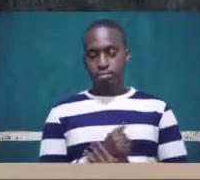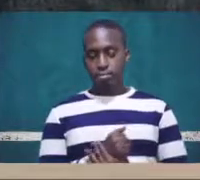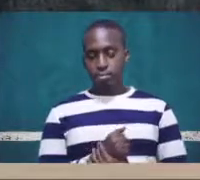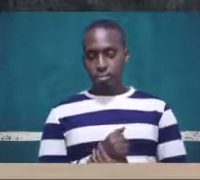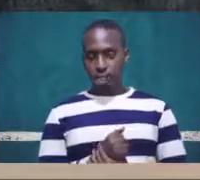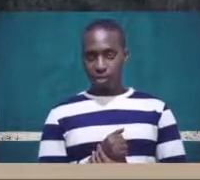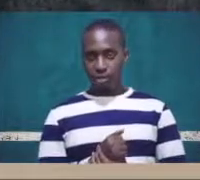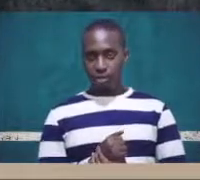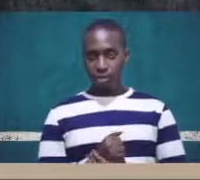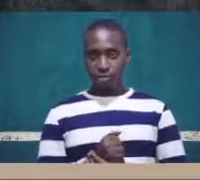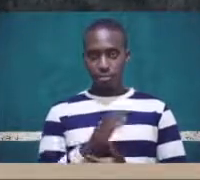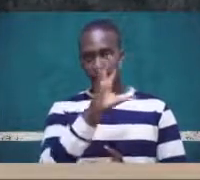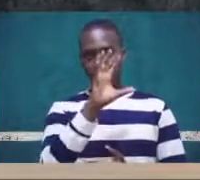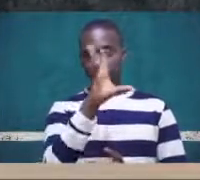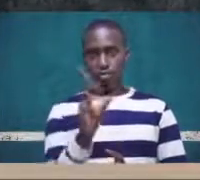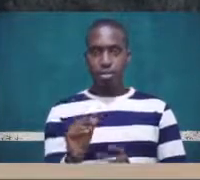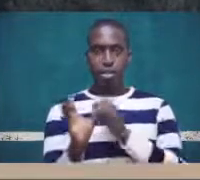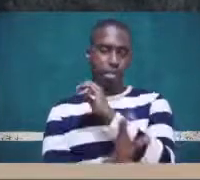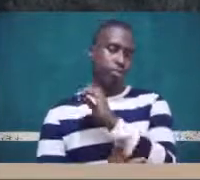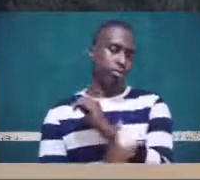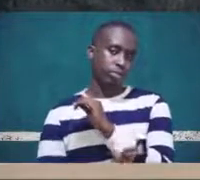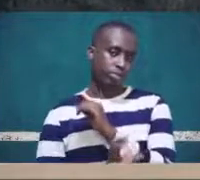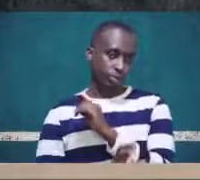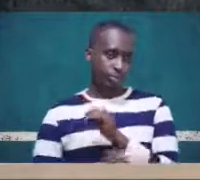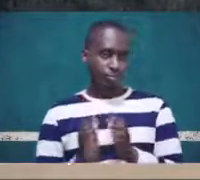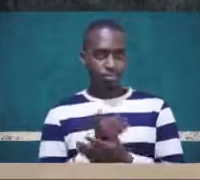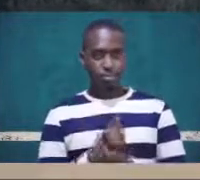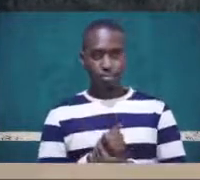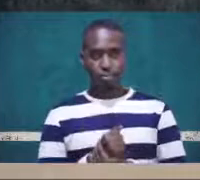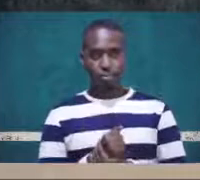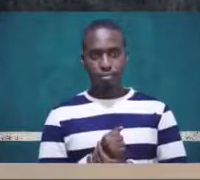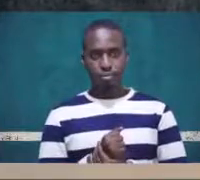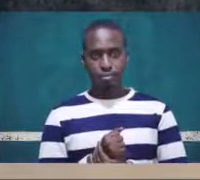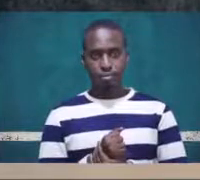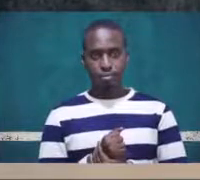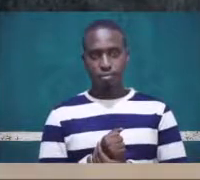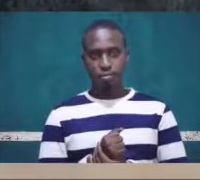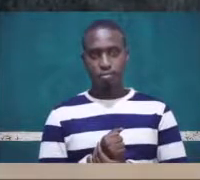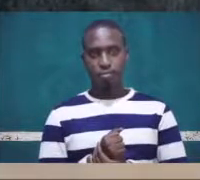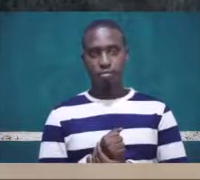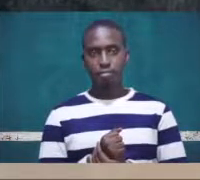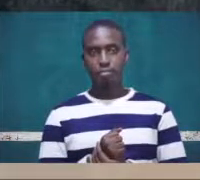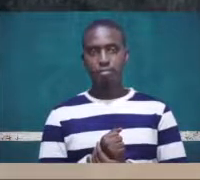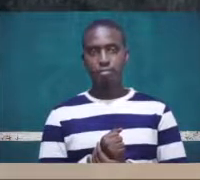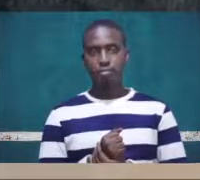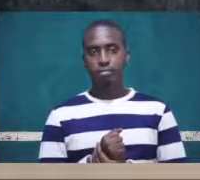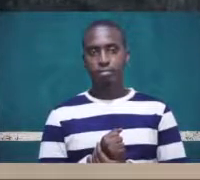Southern African countries, and Southern Africa.